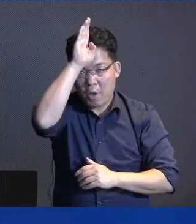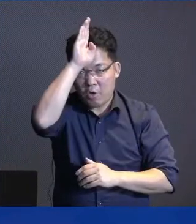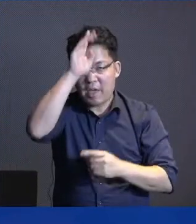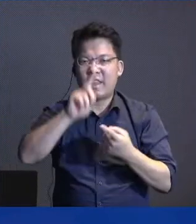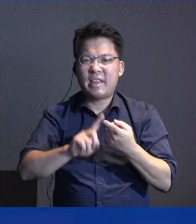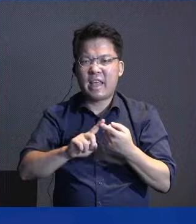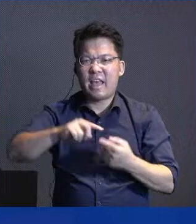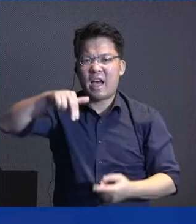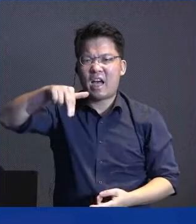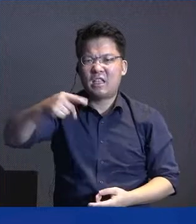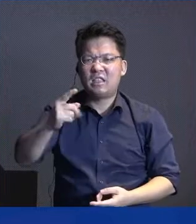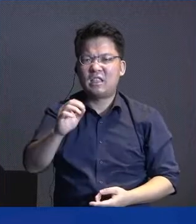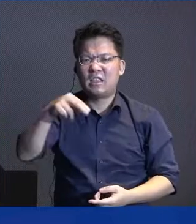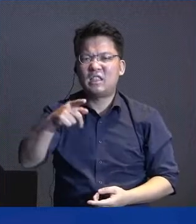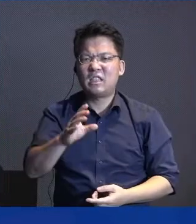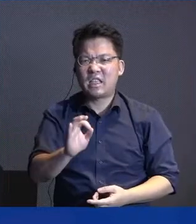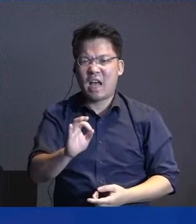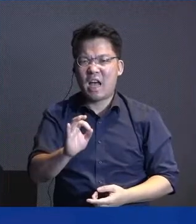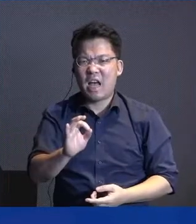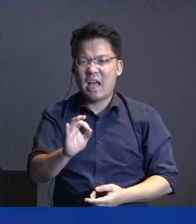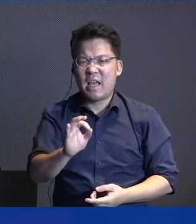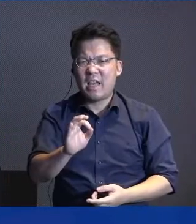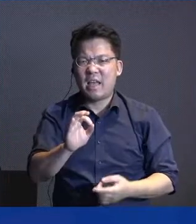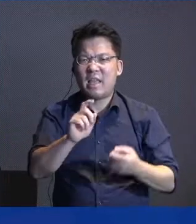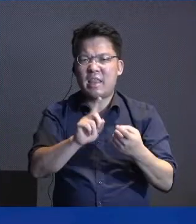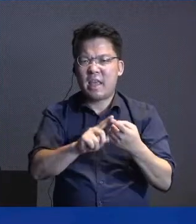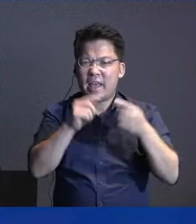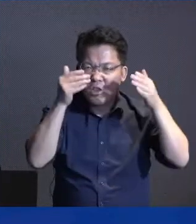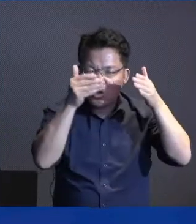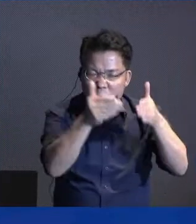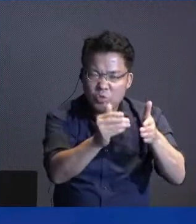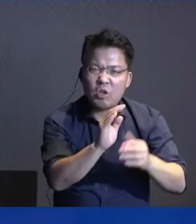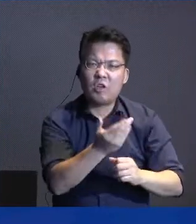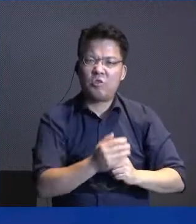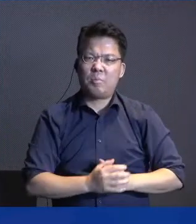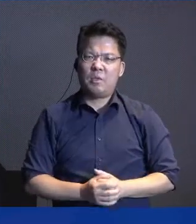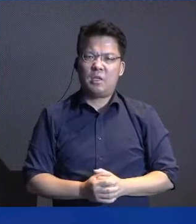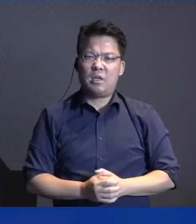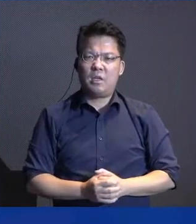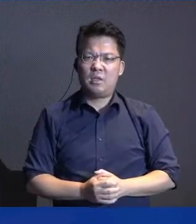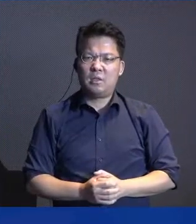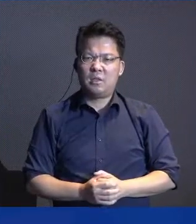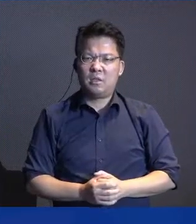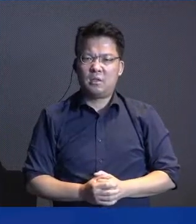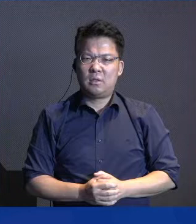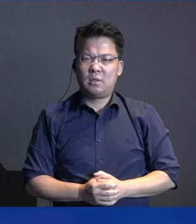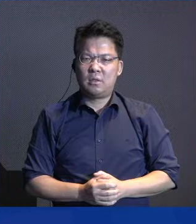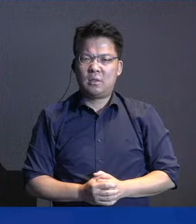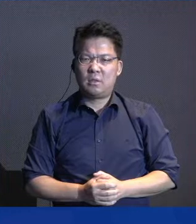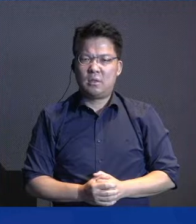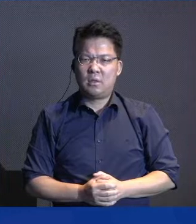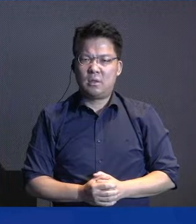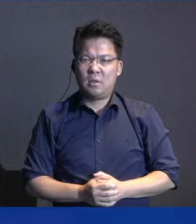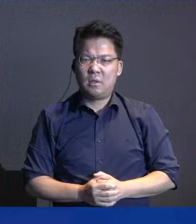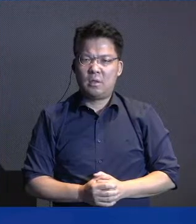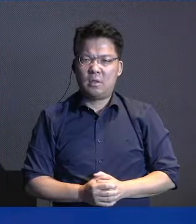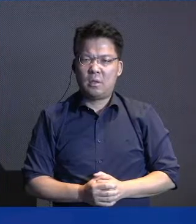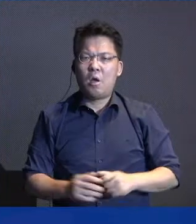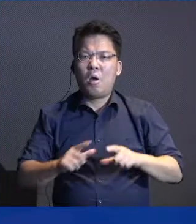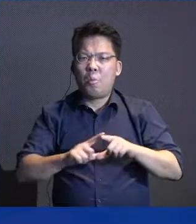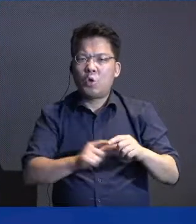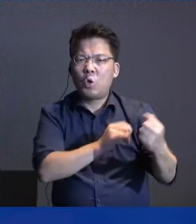But somewhere down the line, when we talk about this, I think the rights-based aspect, the person-centric